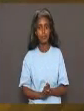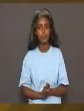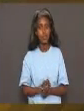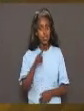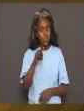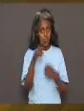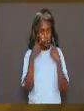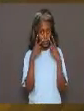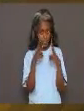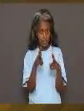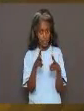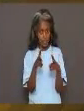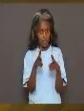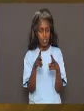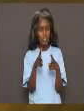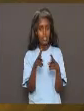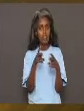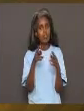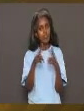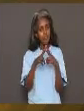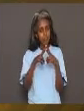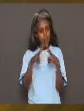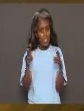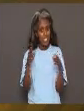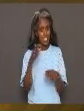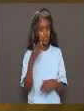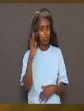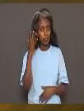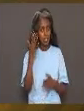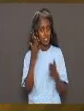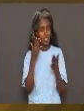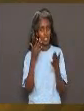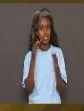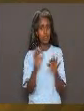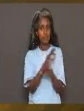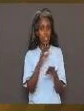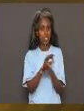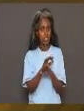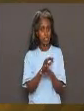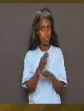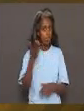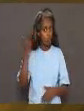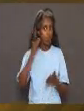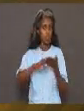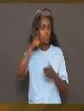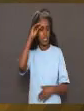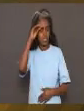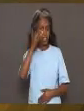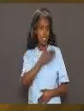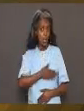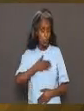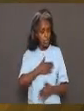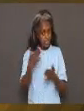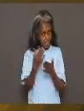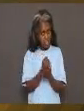You see, they are very much like the functions we have already learned. Please take